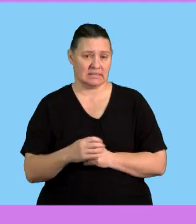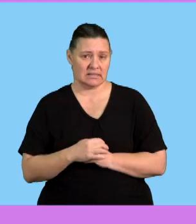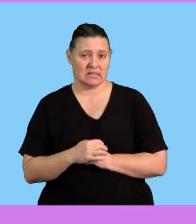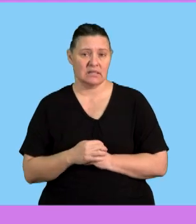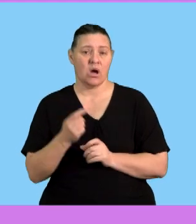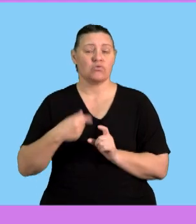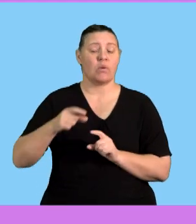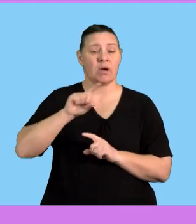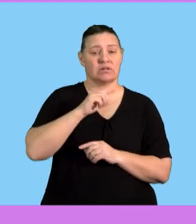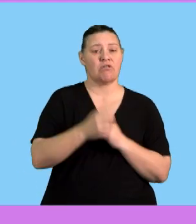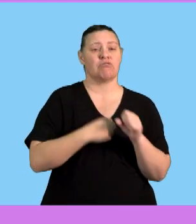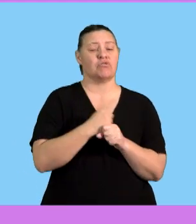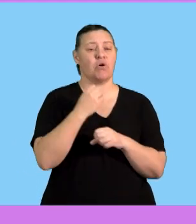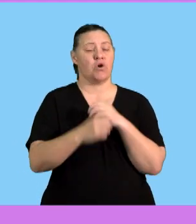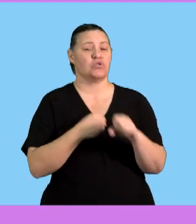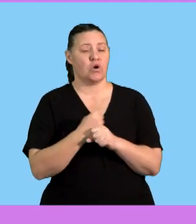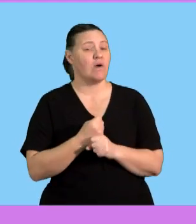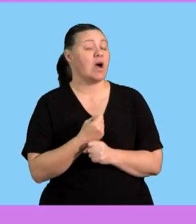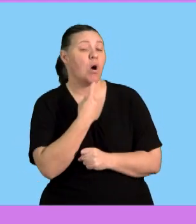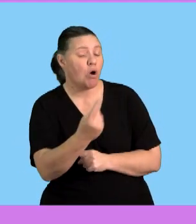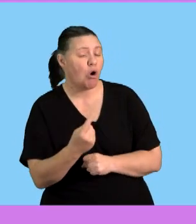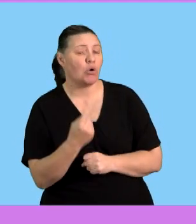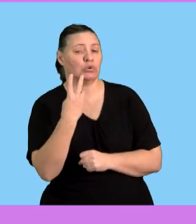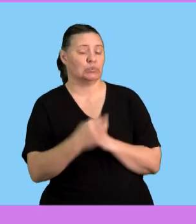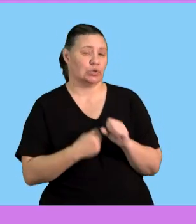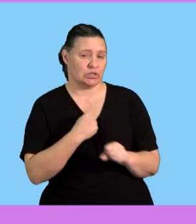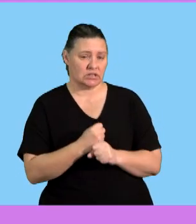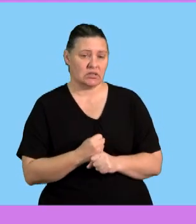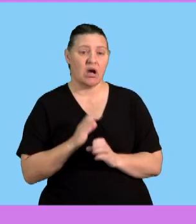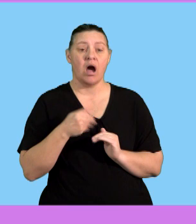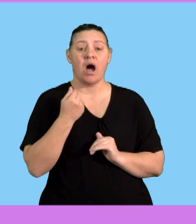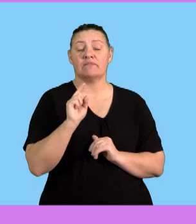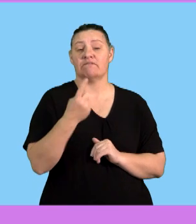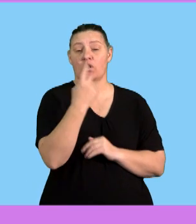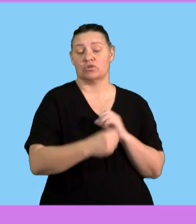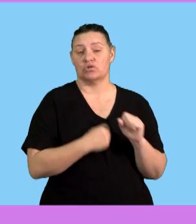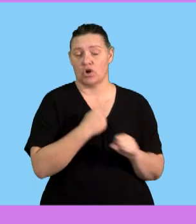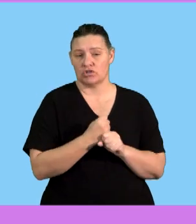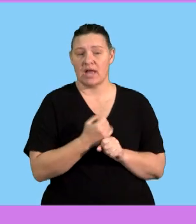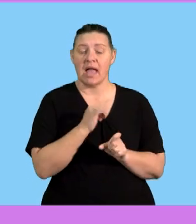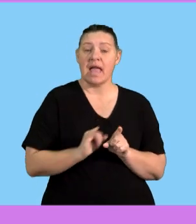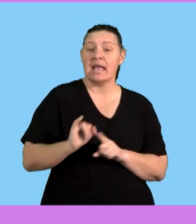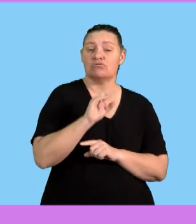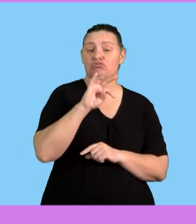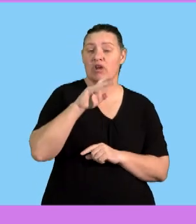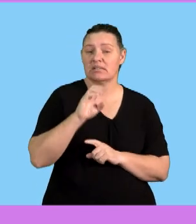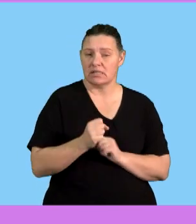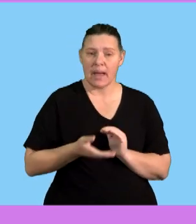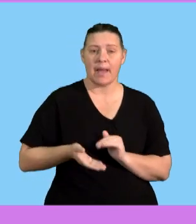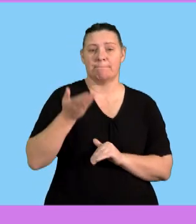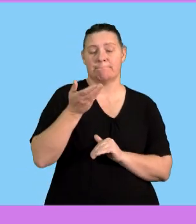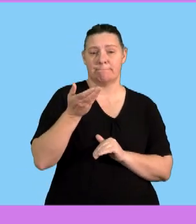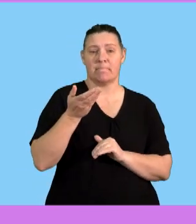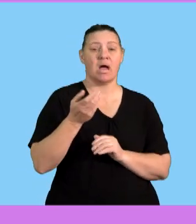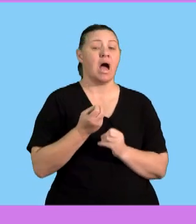13.4% compounded annually for 2 years. After her first year, the interest rate went